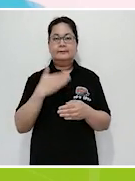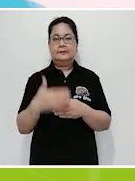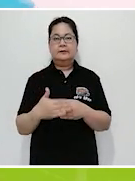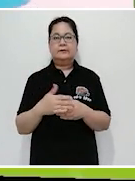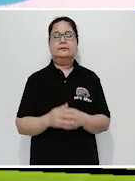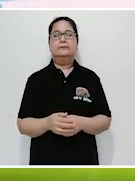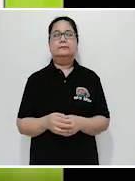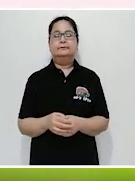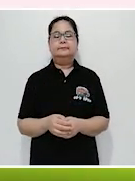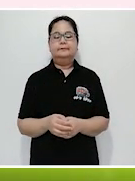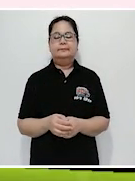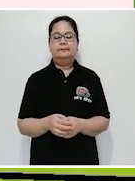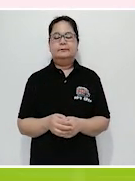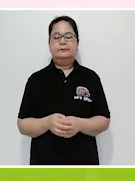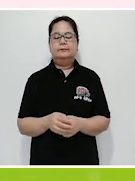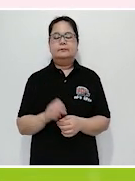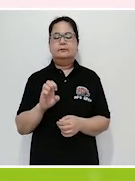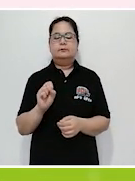next one.